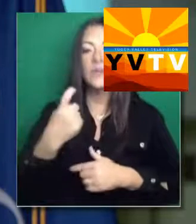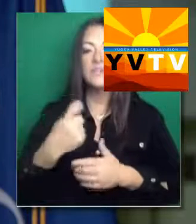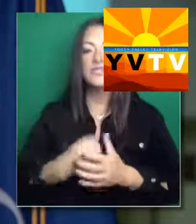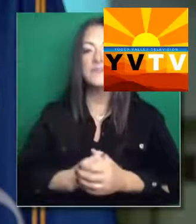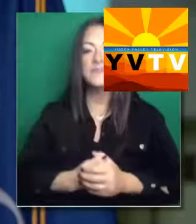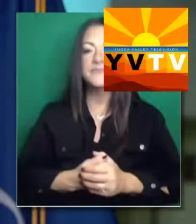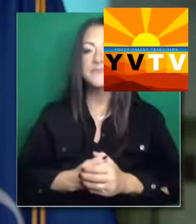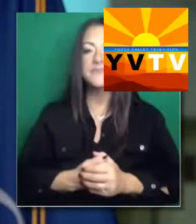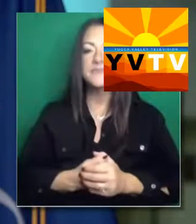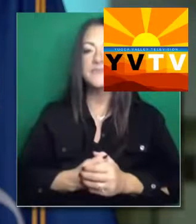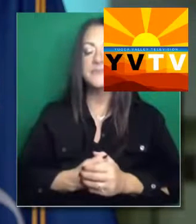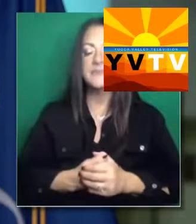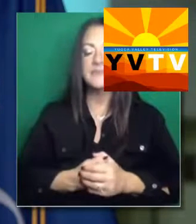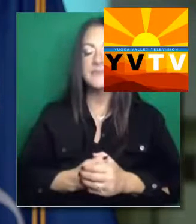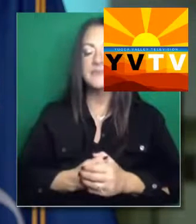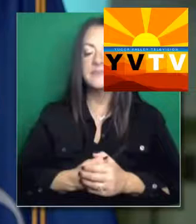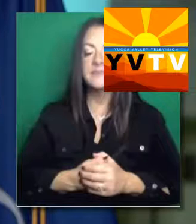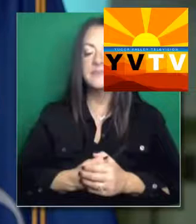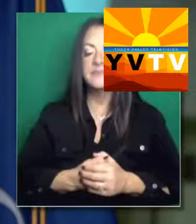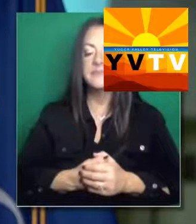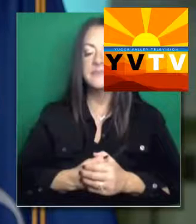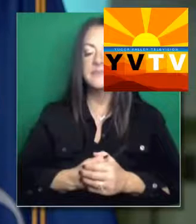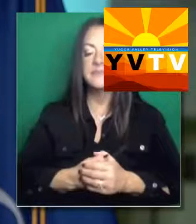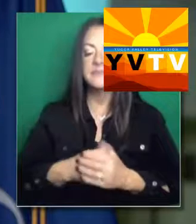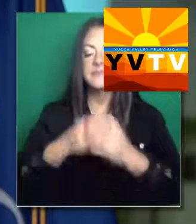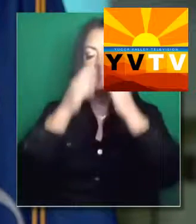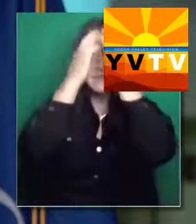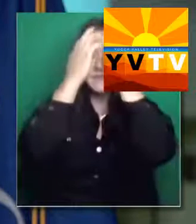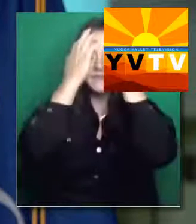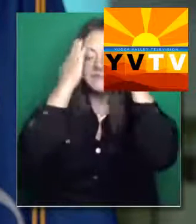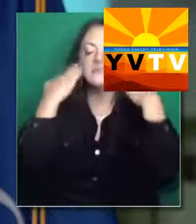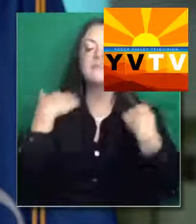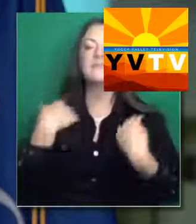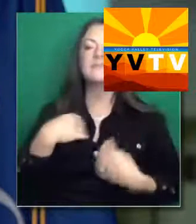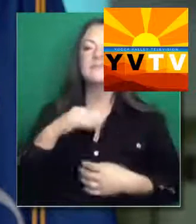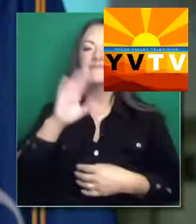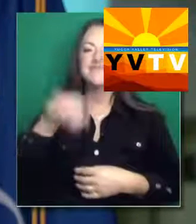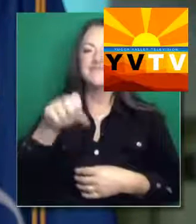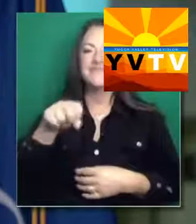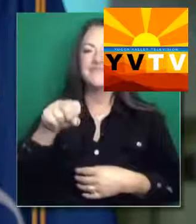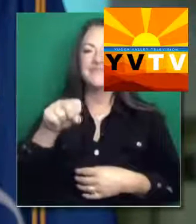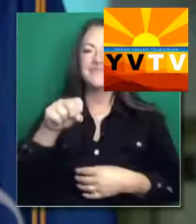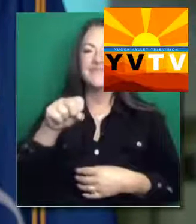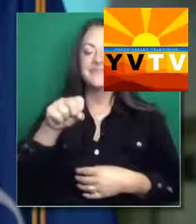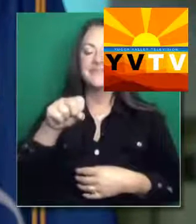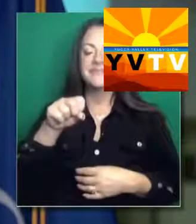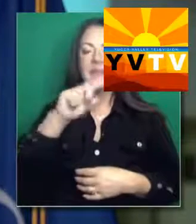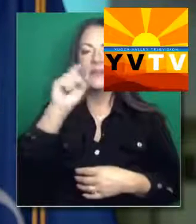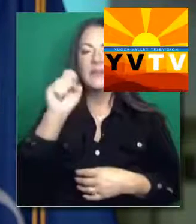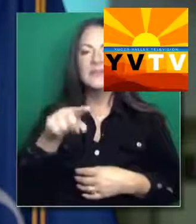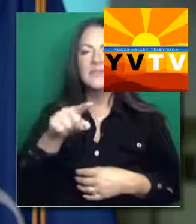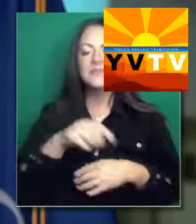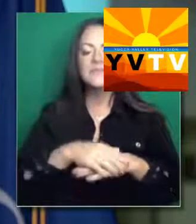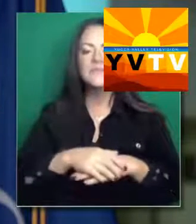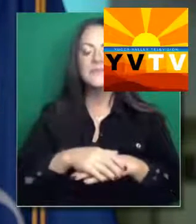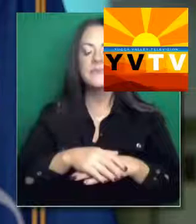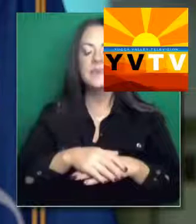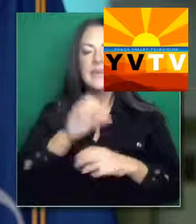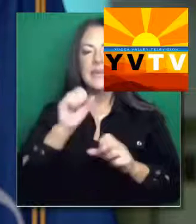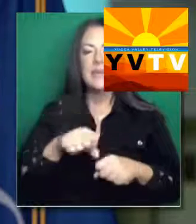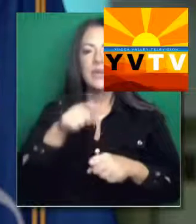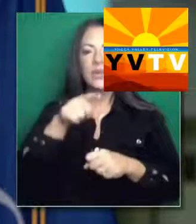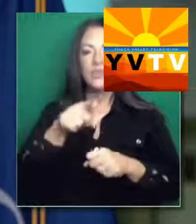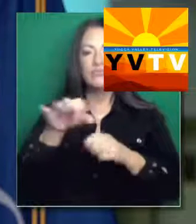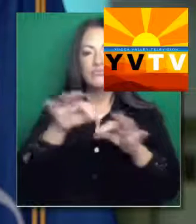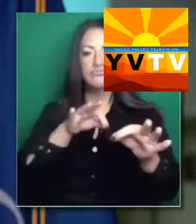Yes, Governor, I wanted to ask a couple of questions about vaccinations today. I wanted to find out if you could tell us, first